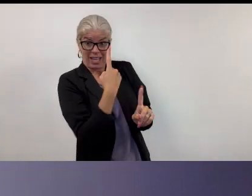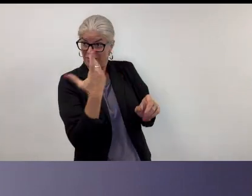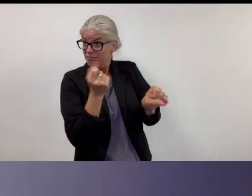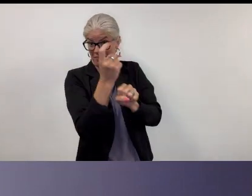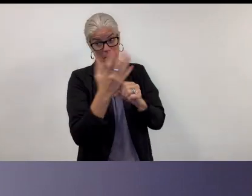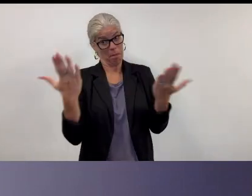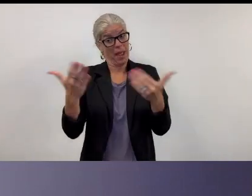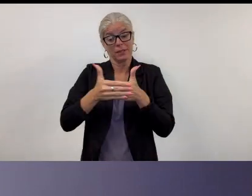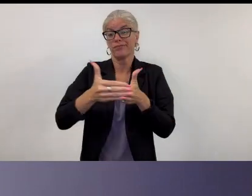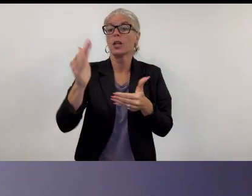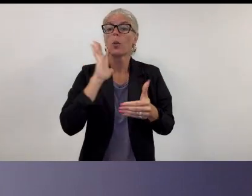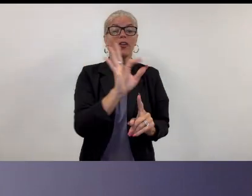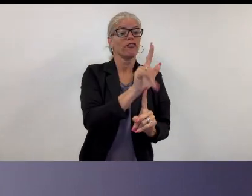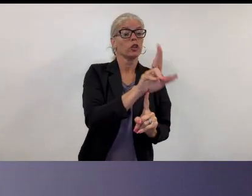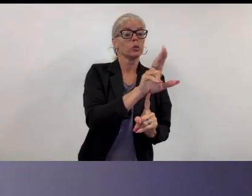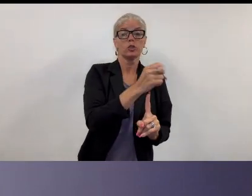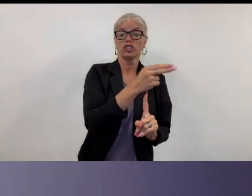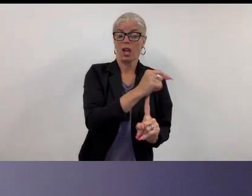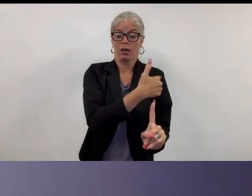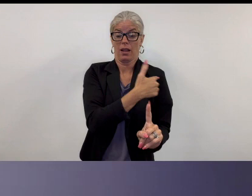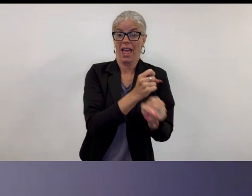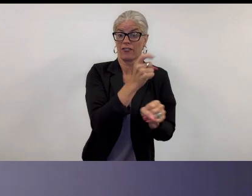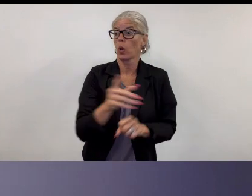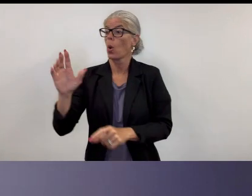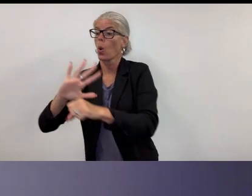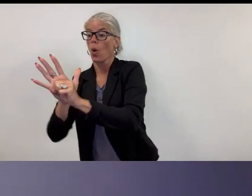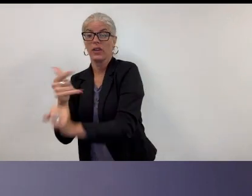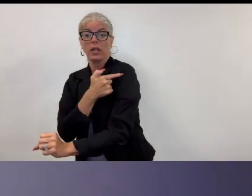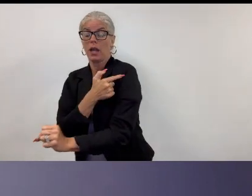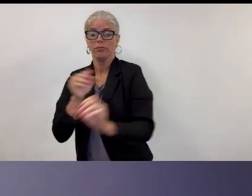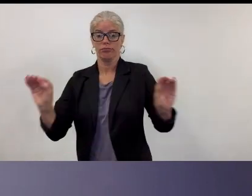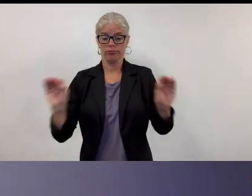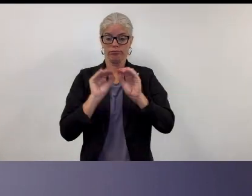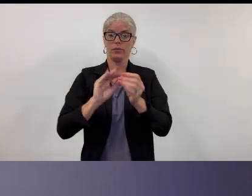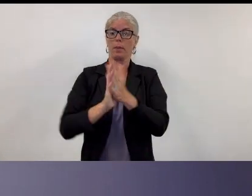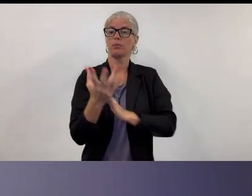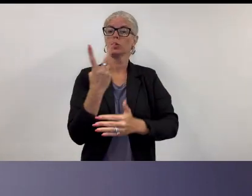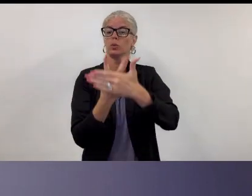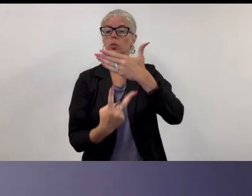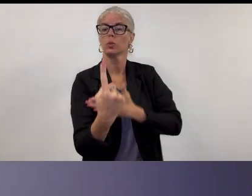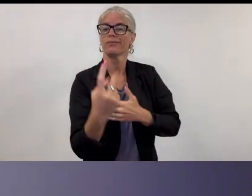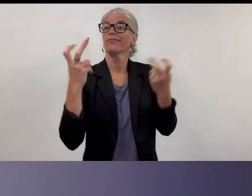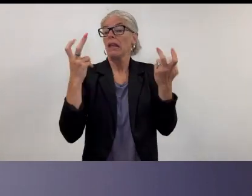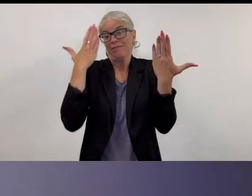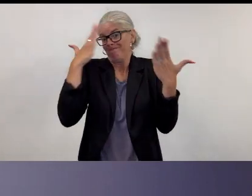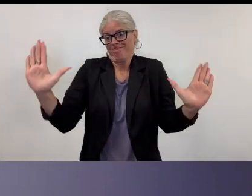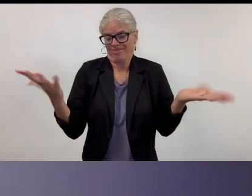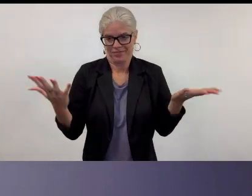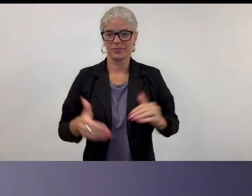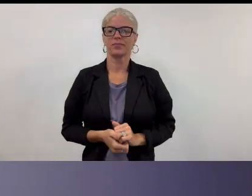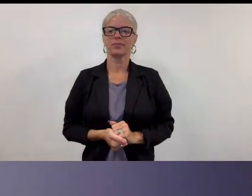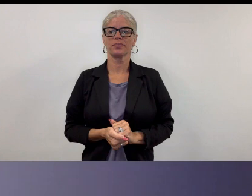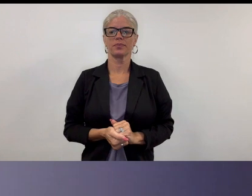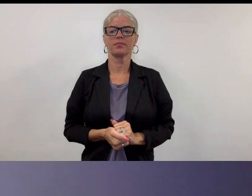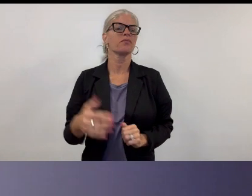into the flu shot and might become one vaccination instead of two. So I don't know how many boosters that you've